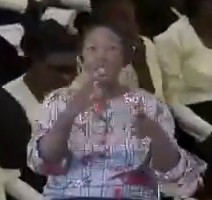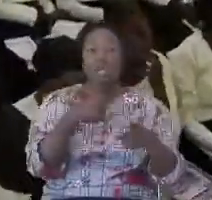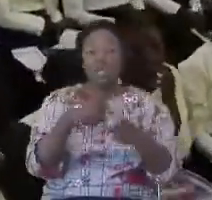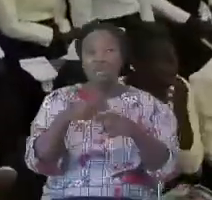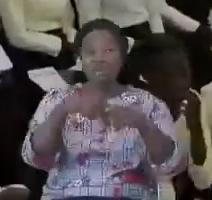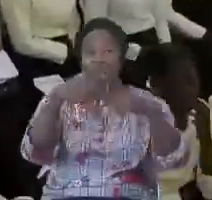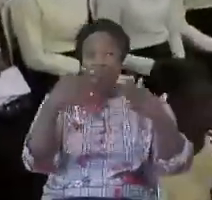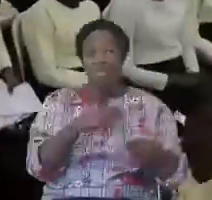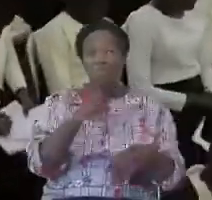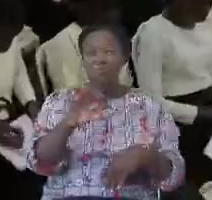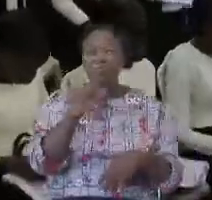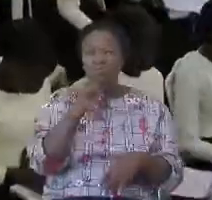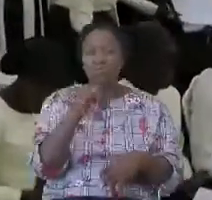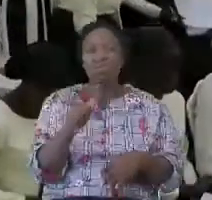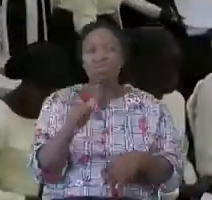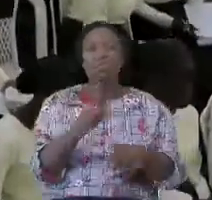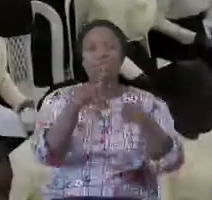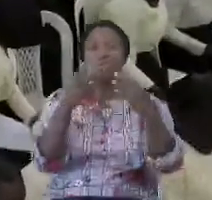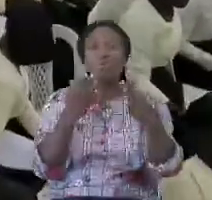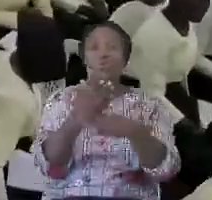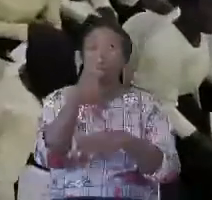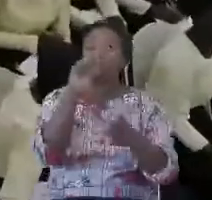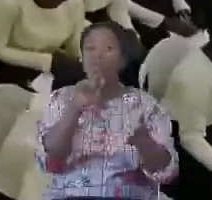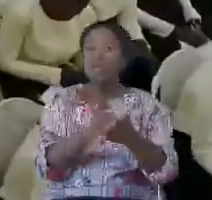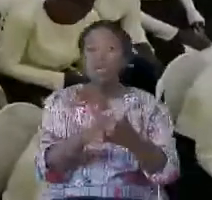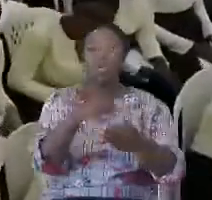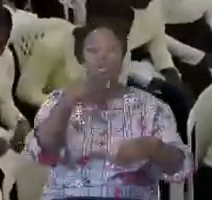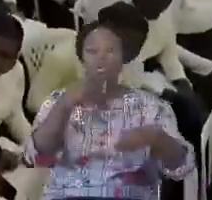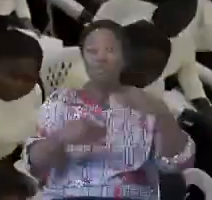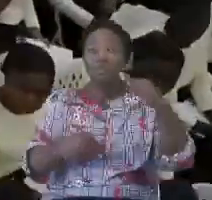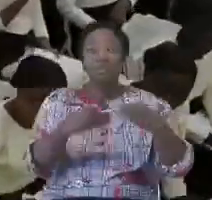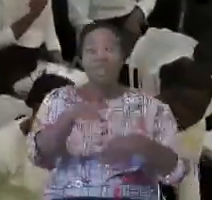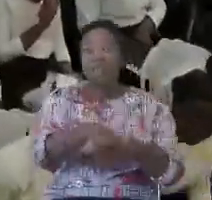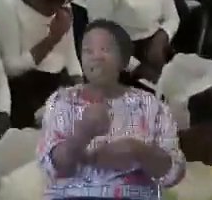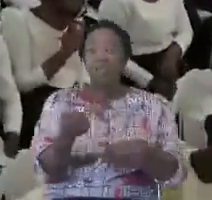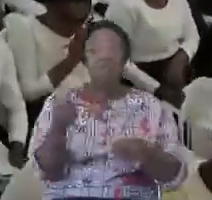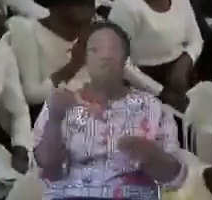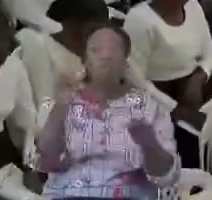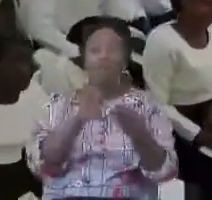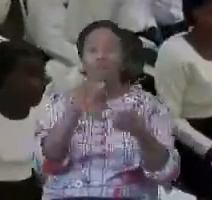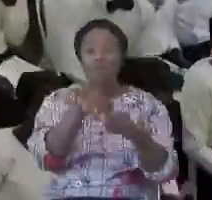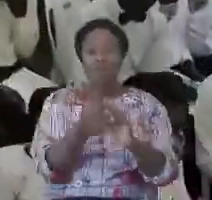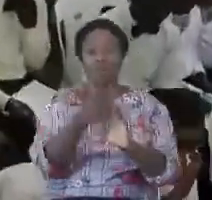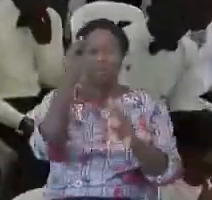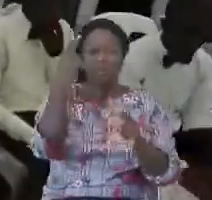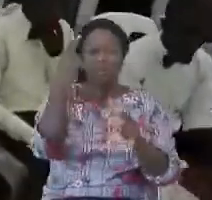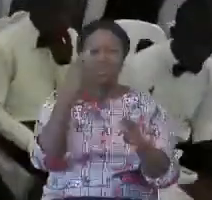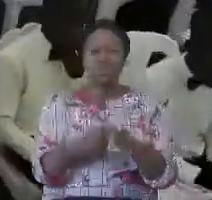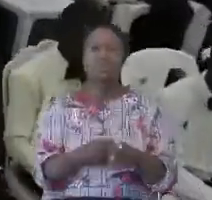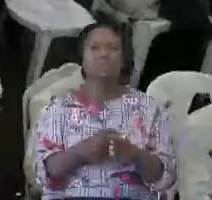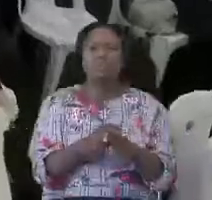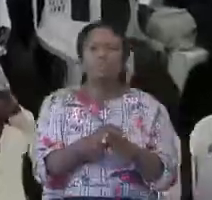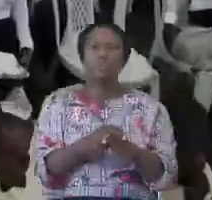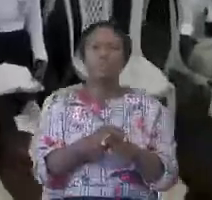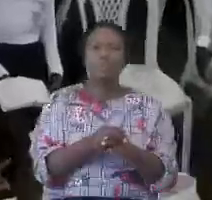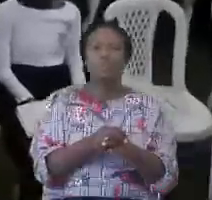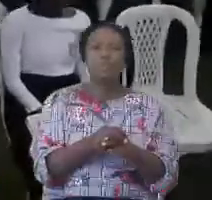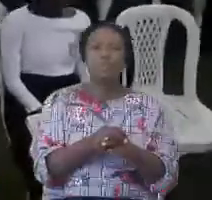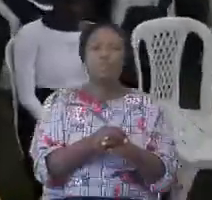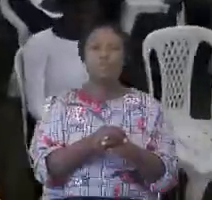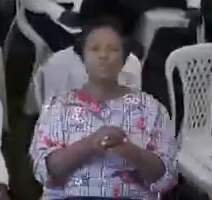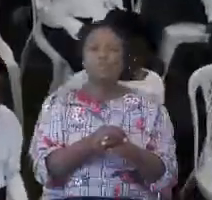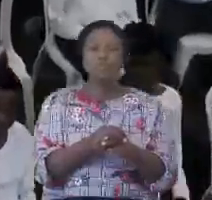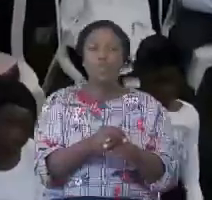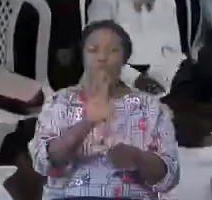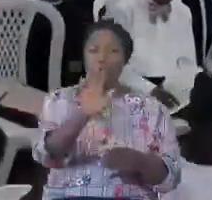all accomplished and finished and you will no more go through that judgment